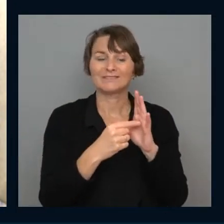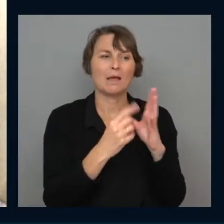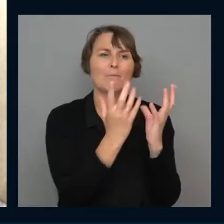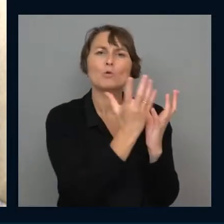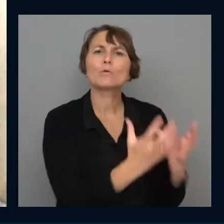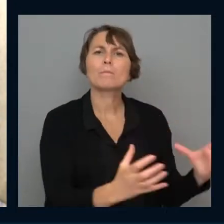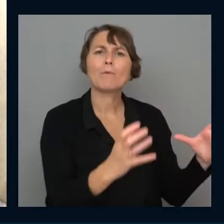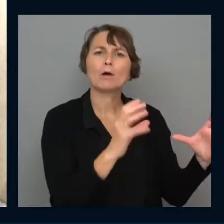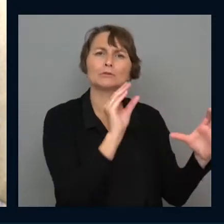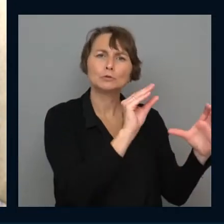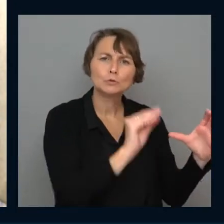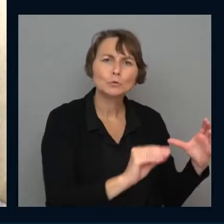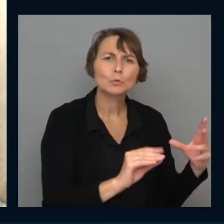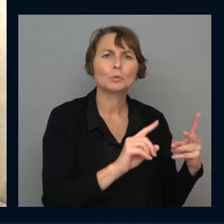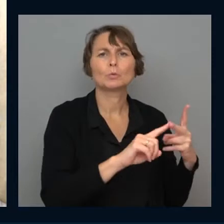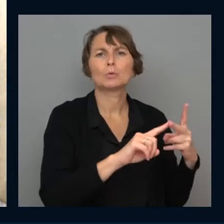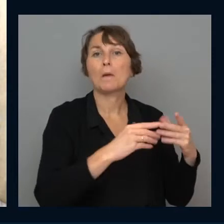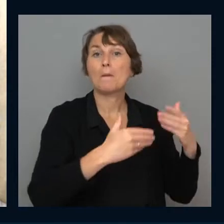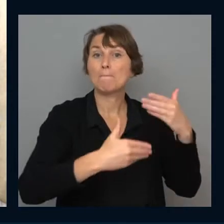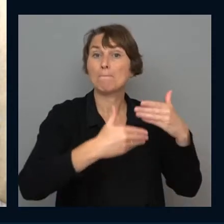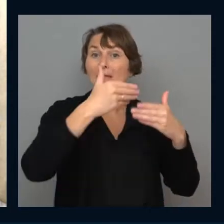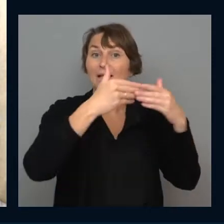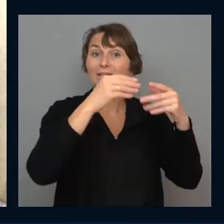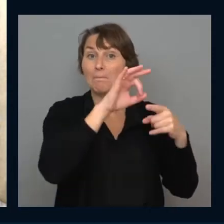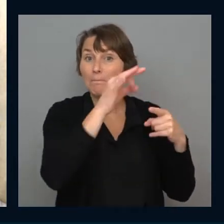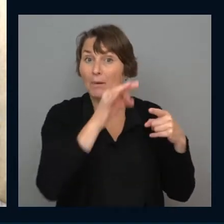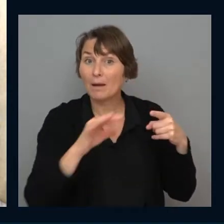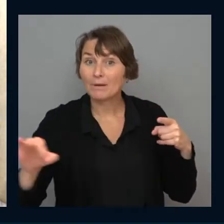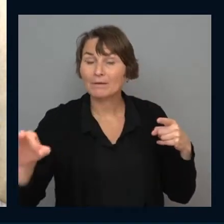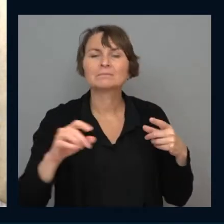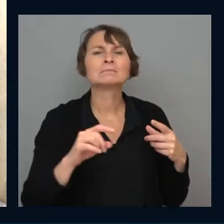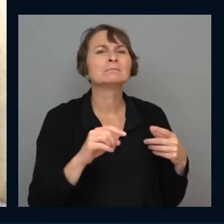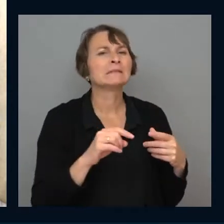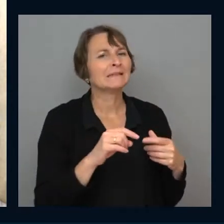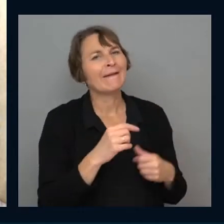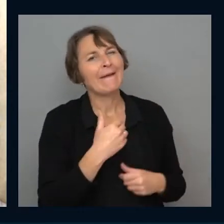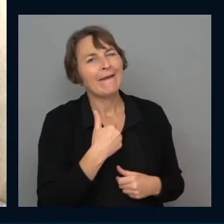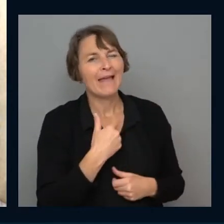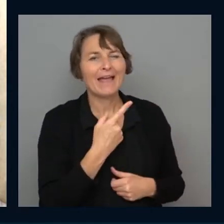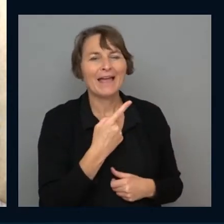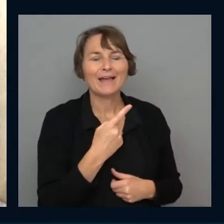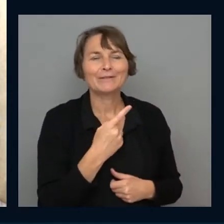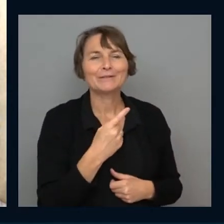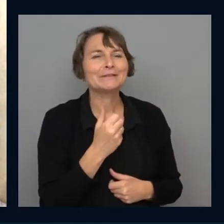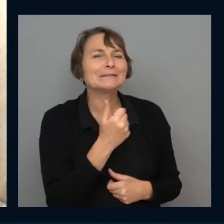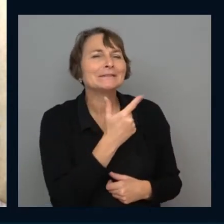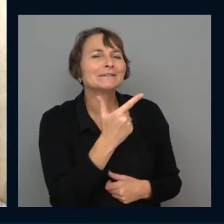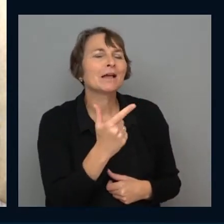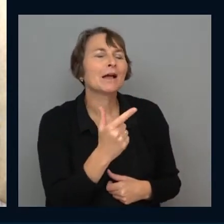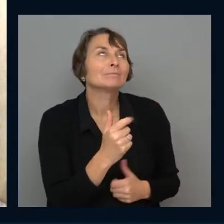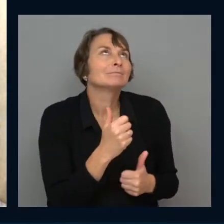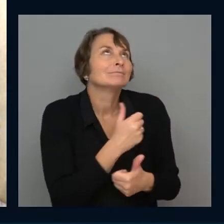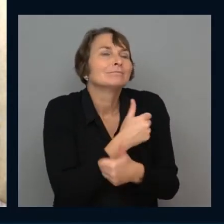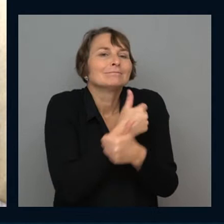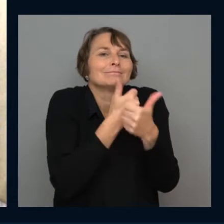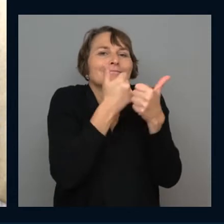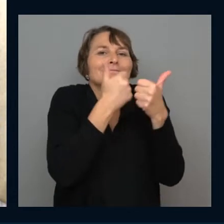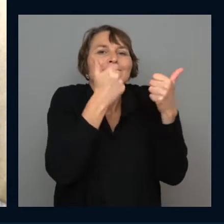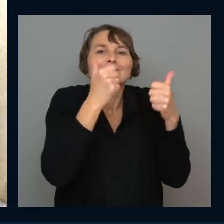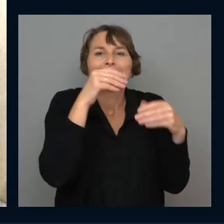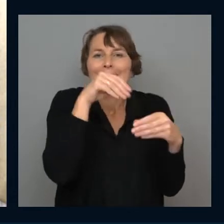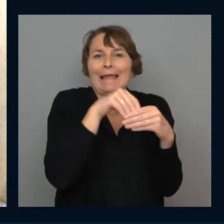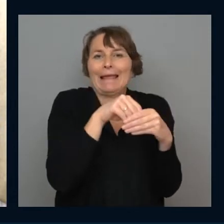capabilities. But there are sure to be some hidden gem functionalities in there as well. What would you consider